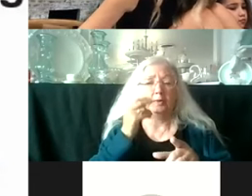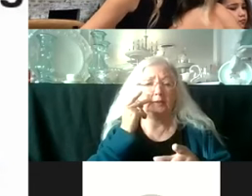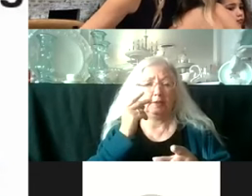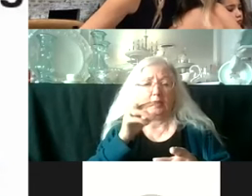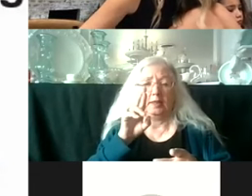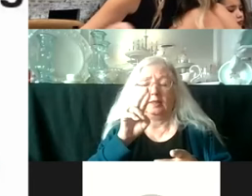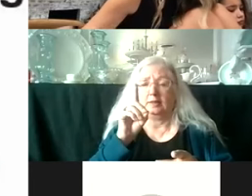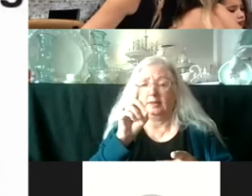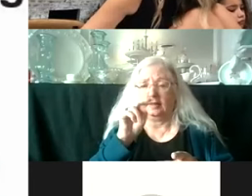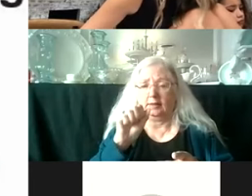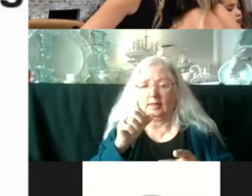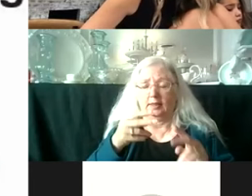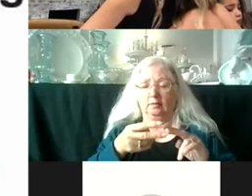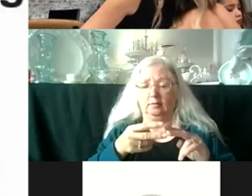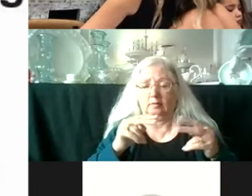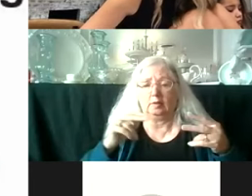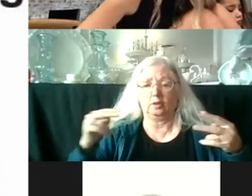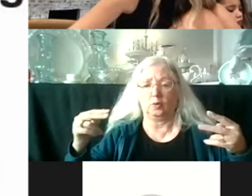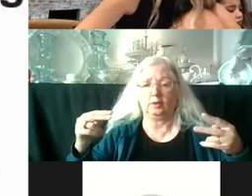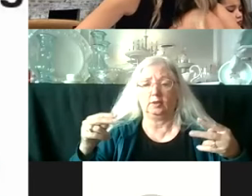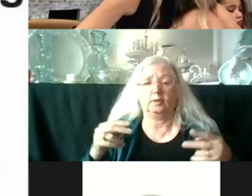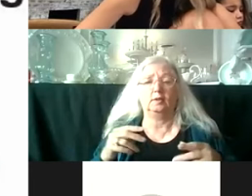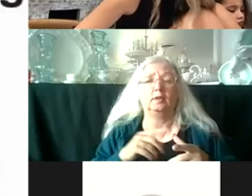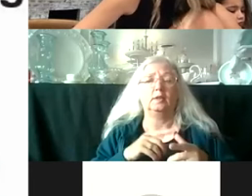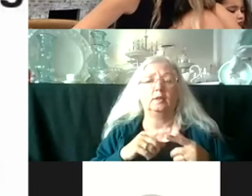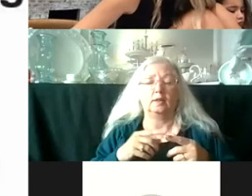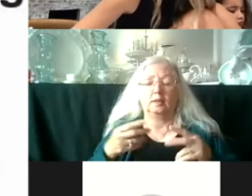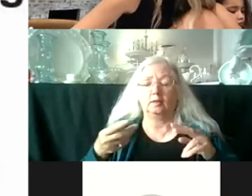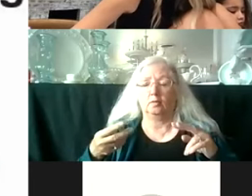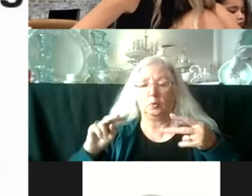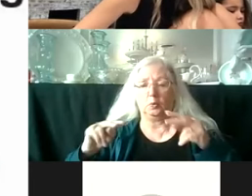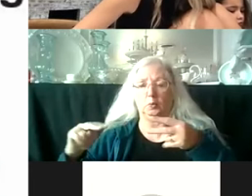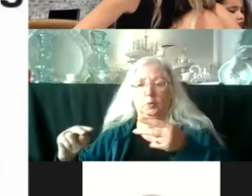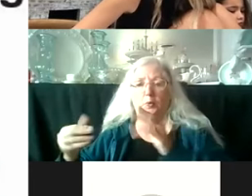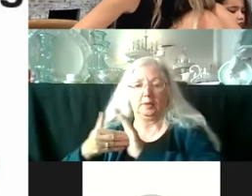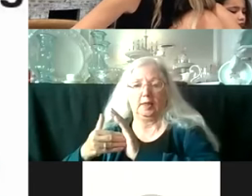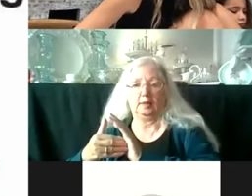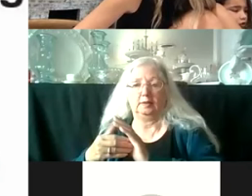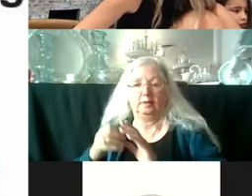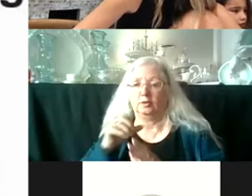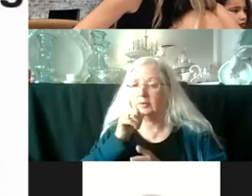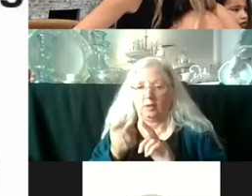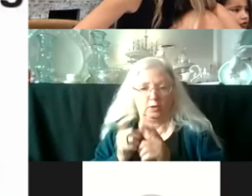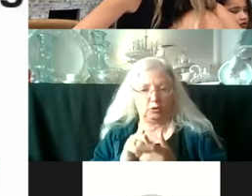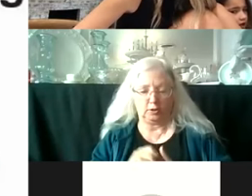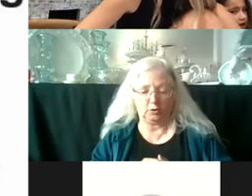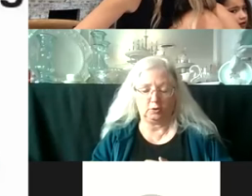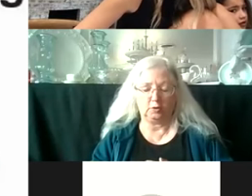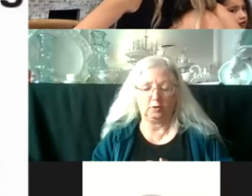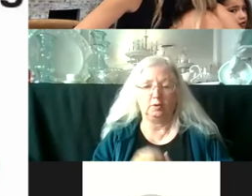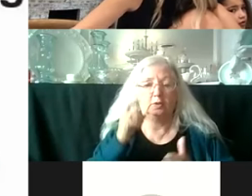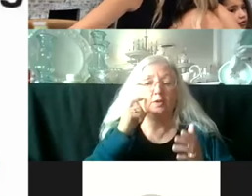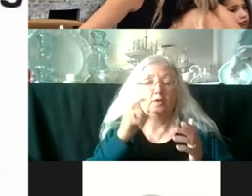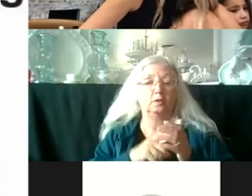DNA, right here. Here is where it winds back together. So again, it is unchanged. Notice